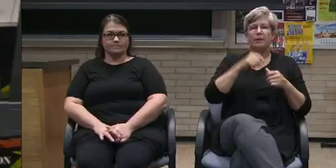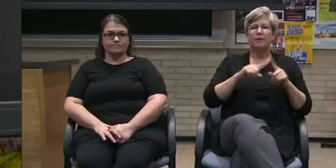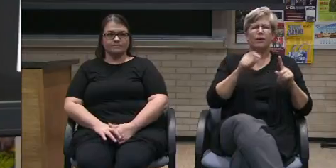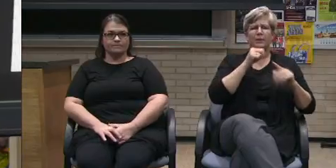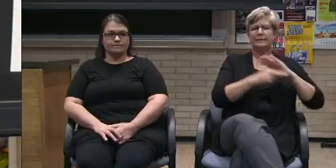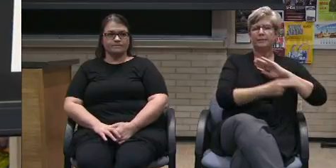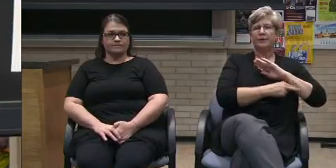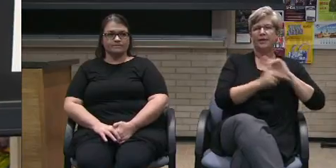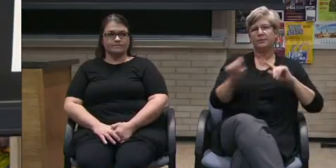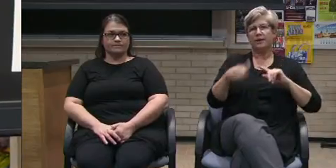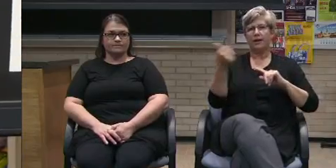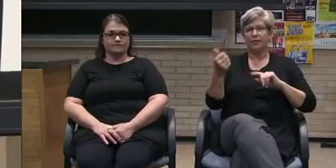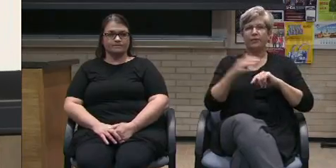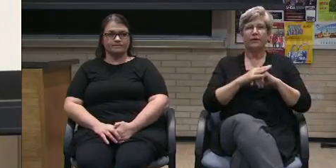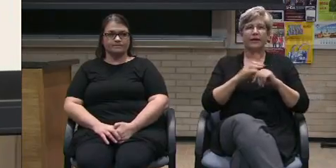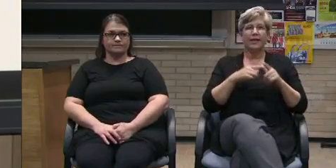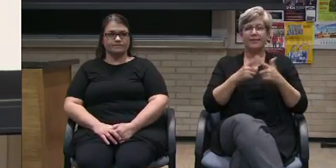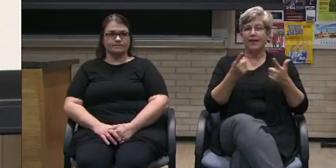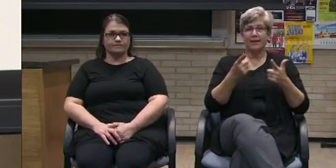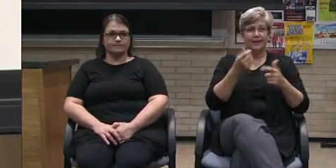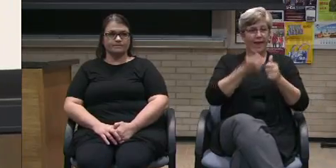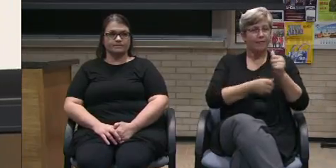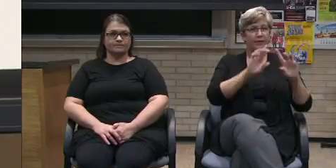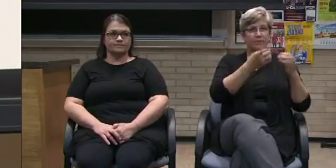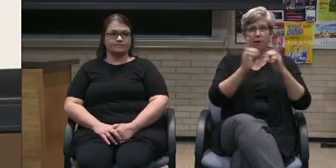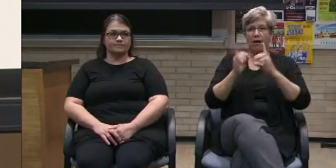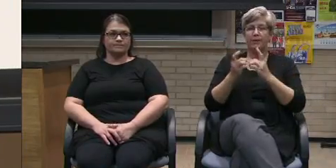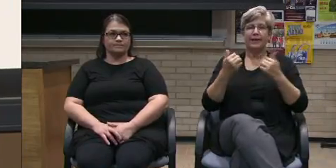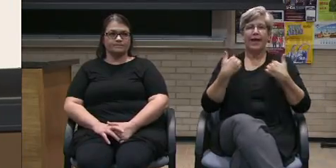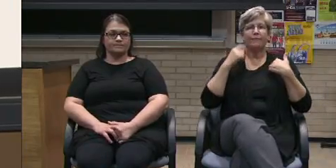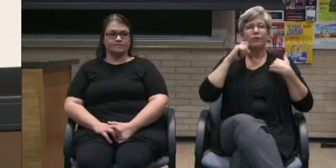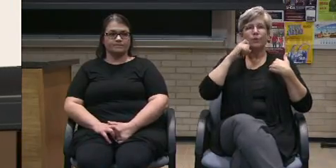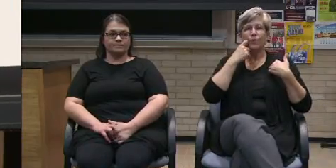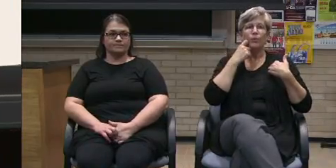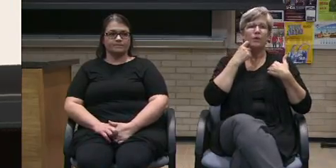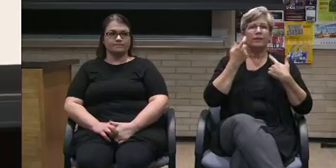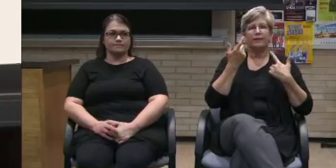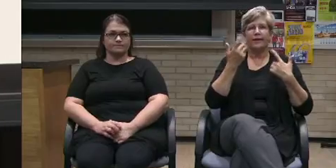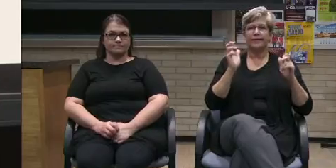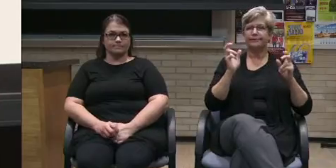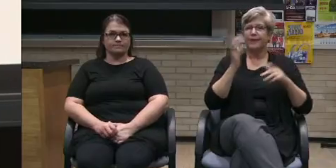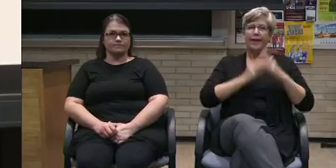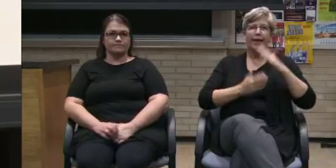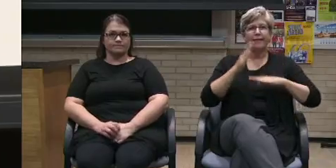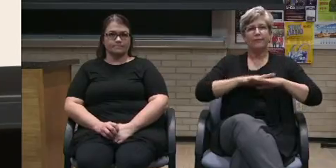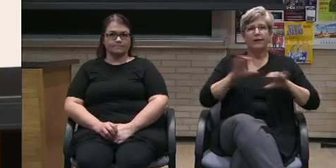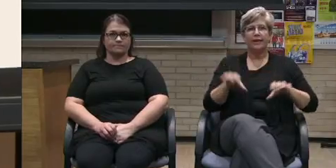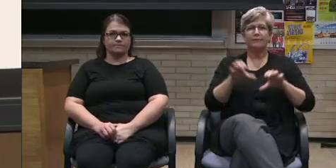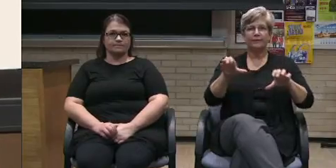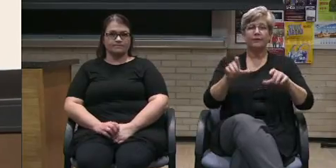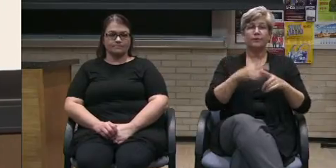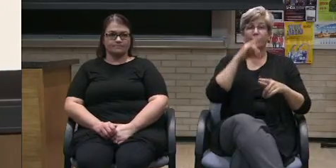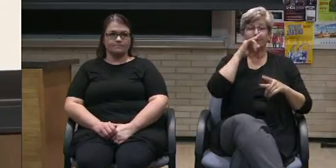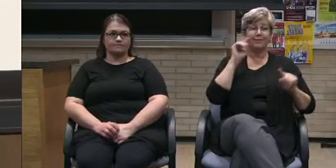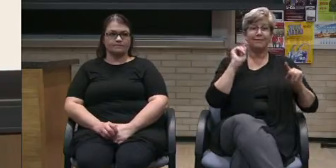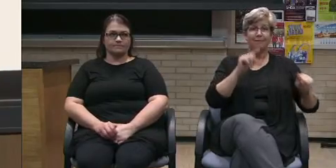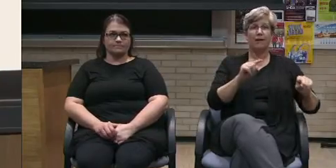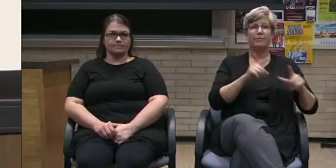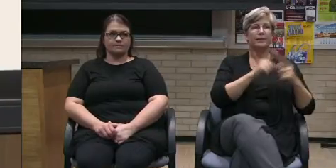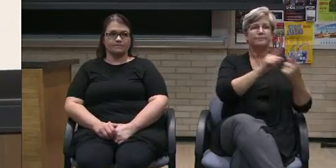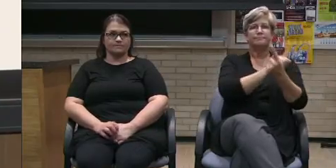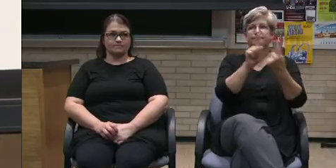else. And then all the way through, every department had a cool hands-on activity that they were doing. But again, these kids